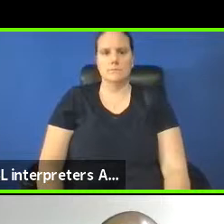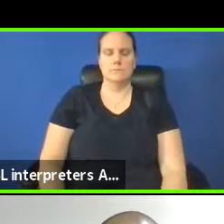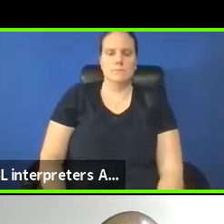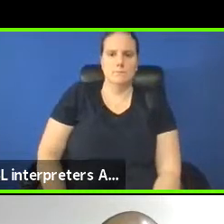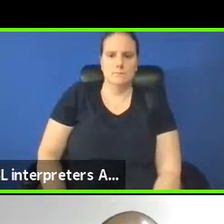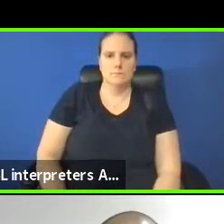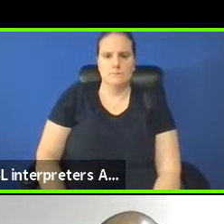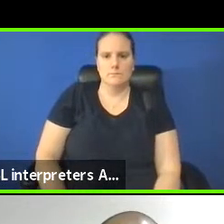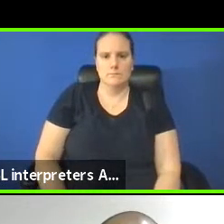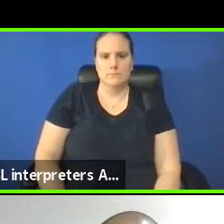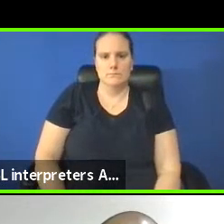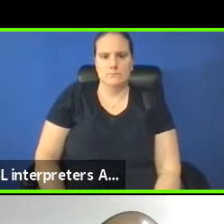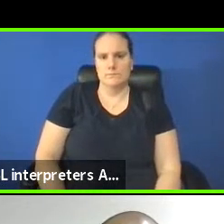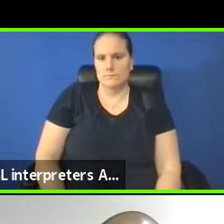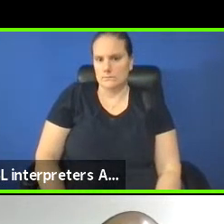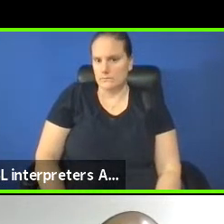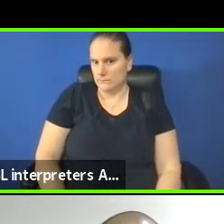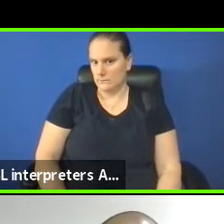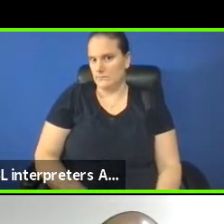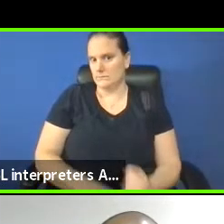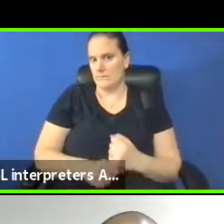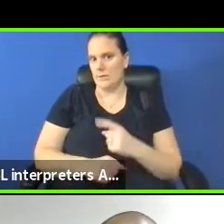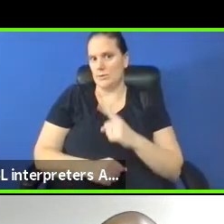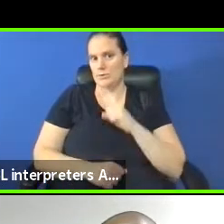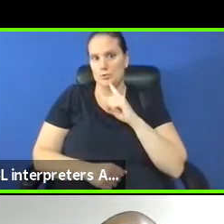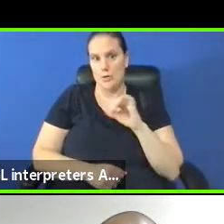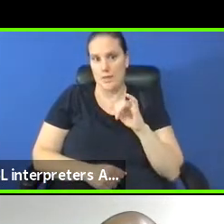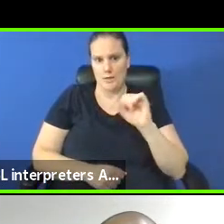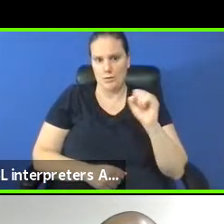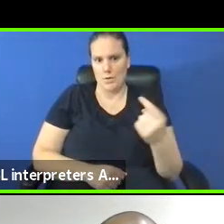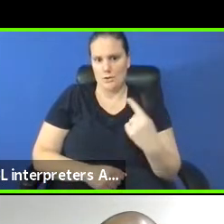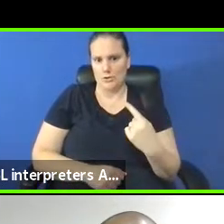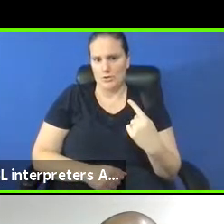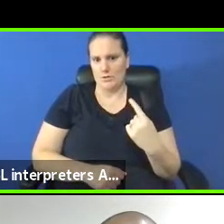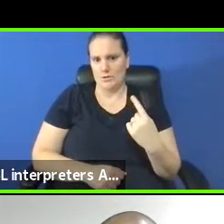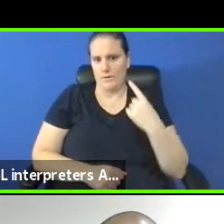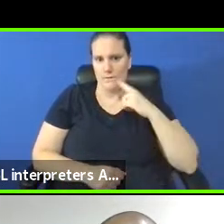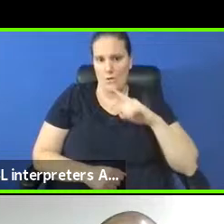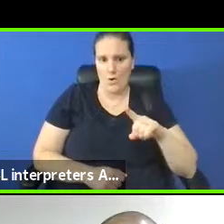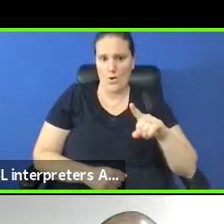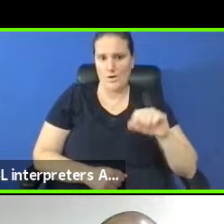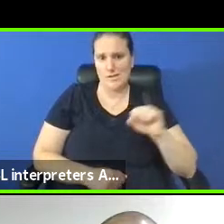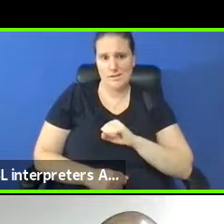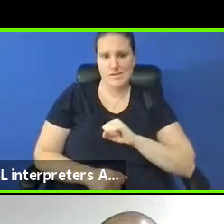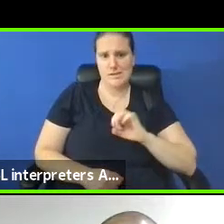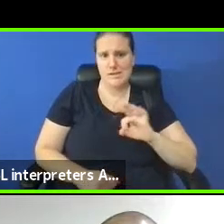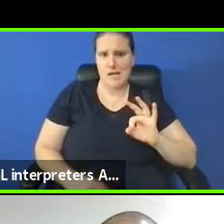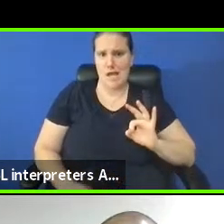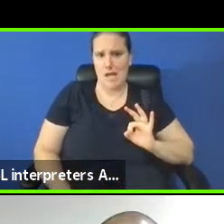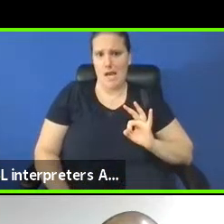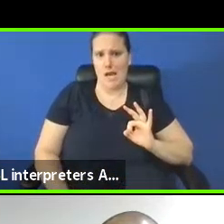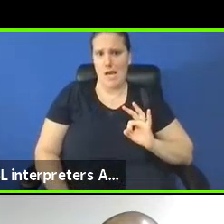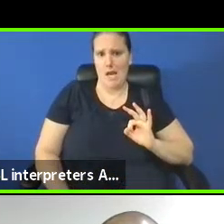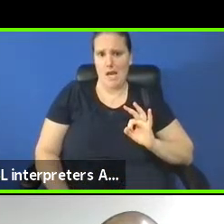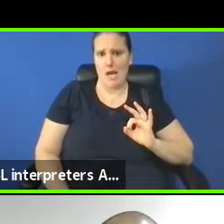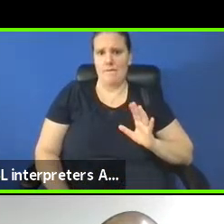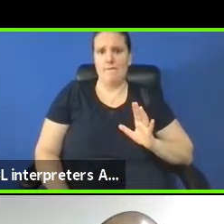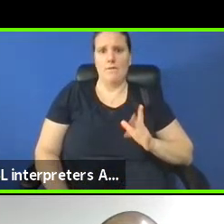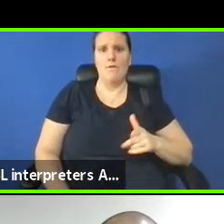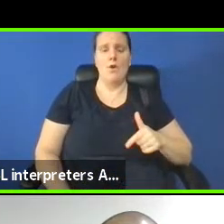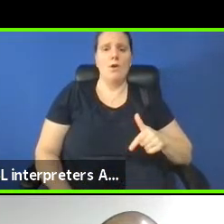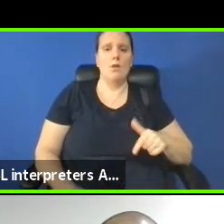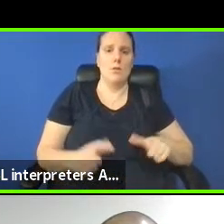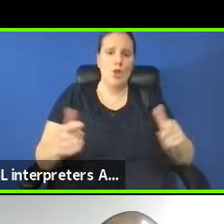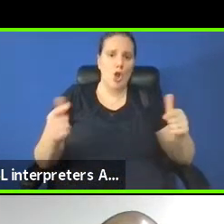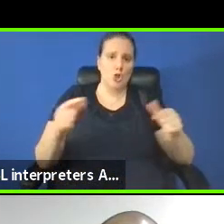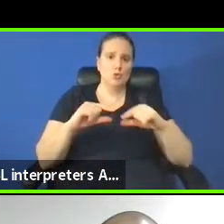So let me make sure. Was that question for staff, or for the group, for the larger